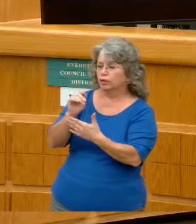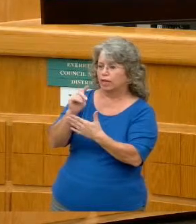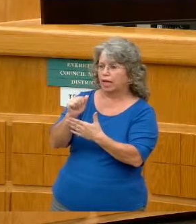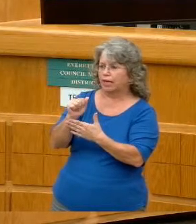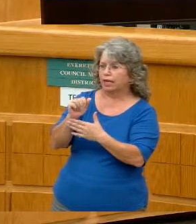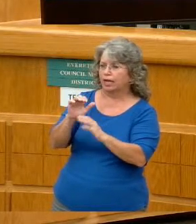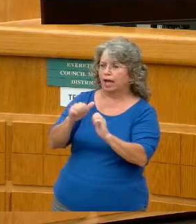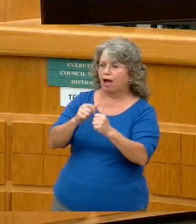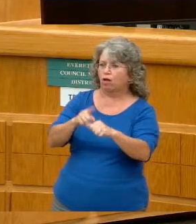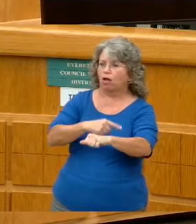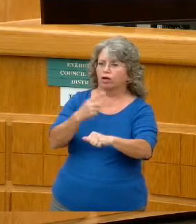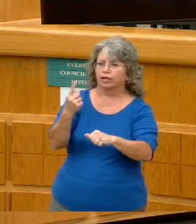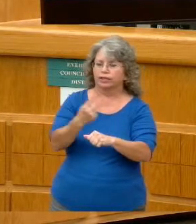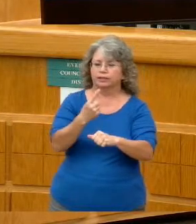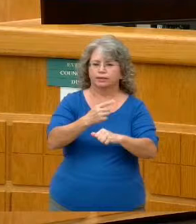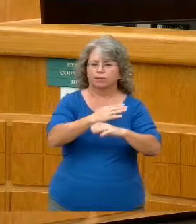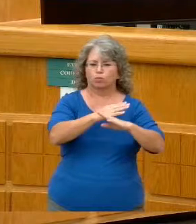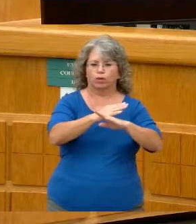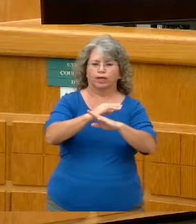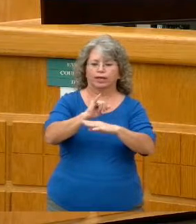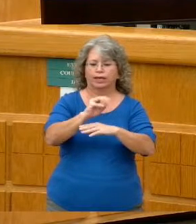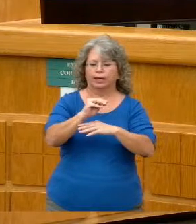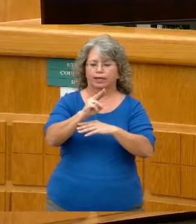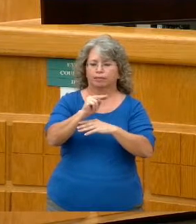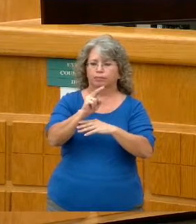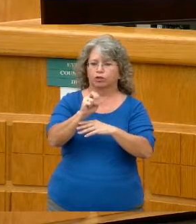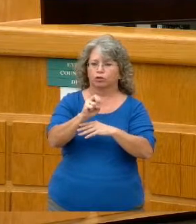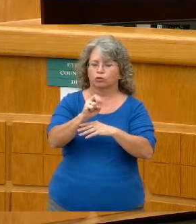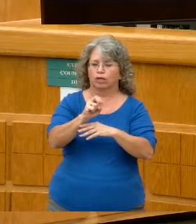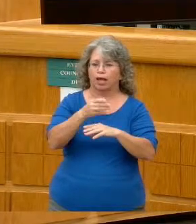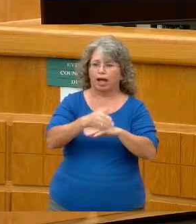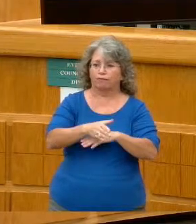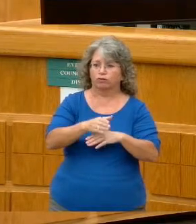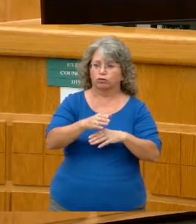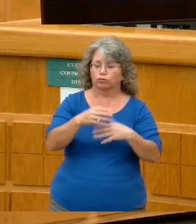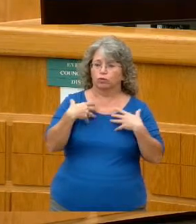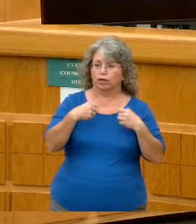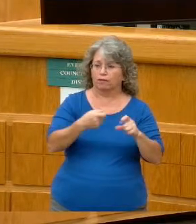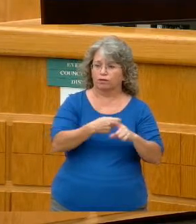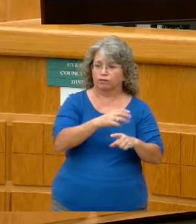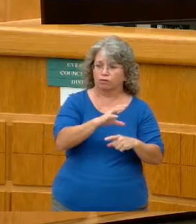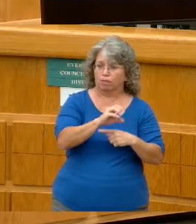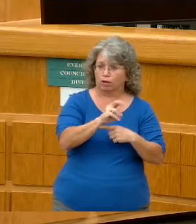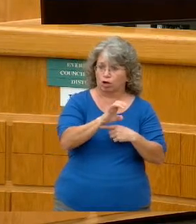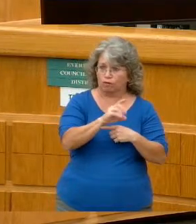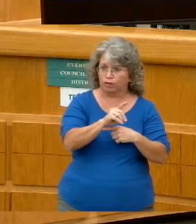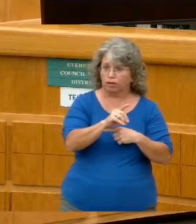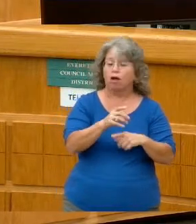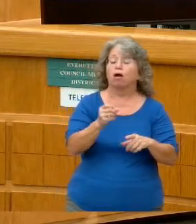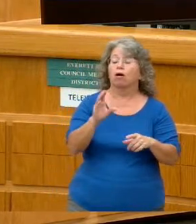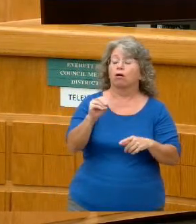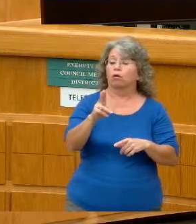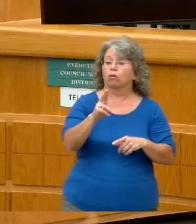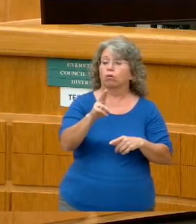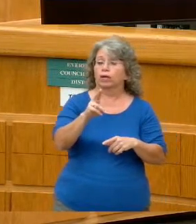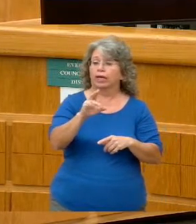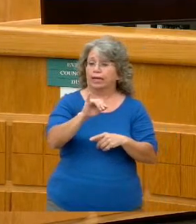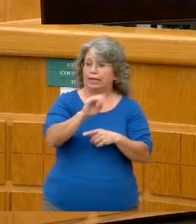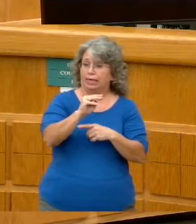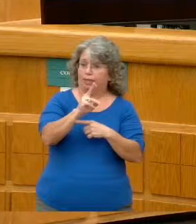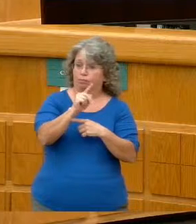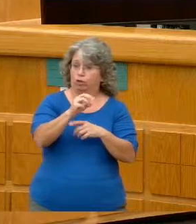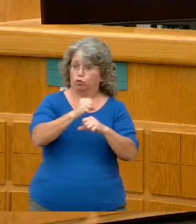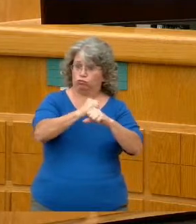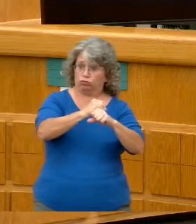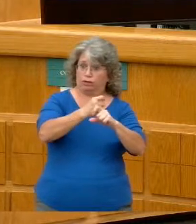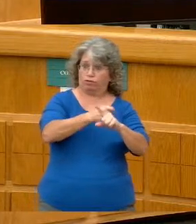someone is immune after they recover from COVID? Usually 6 months. Oh, immune Yes, from the COVID. yes.